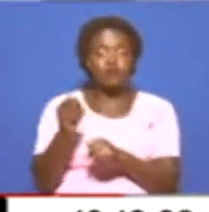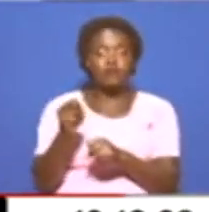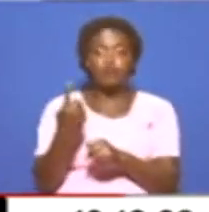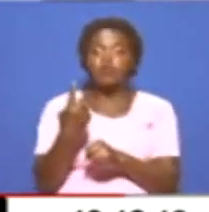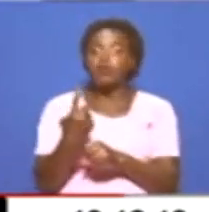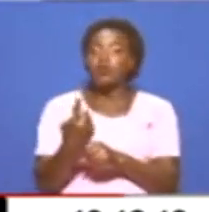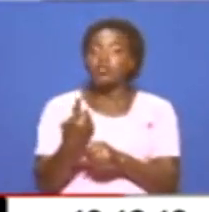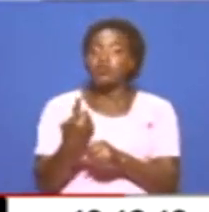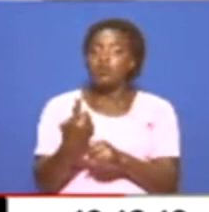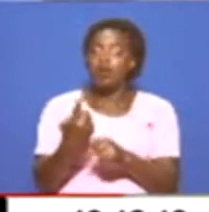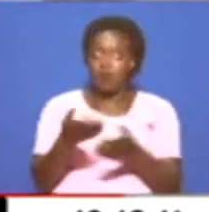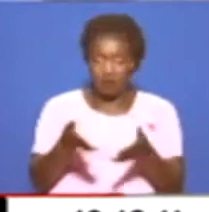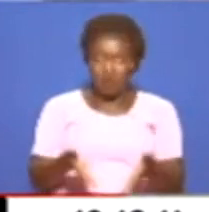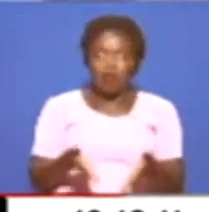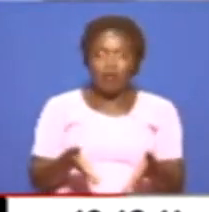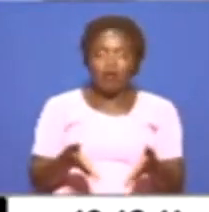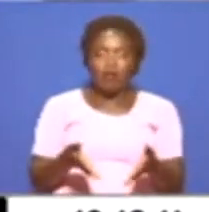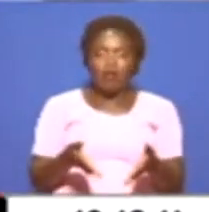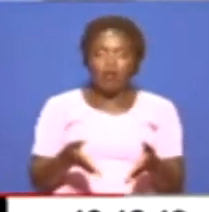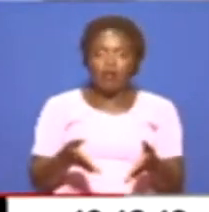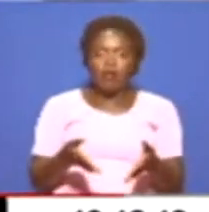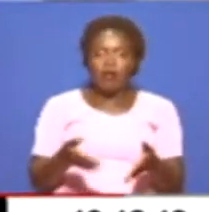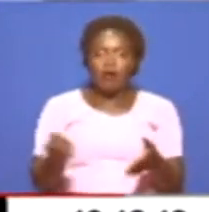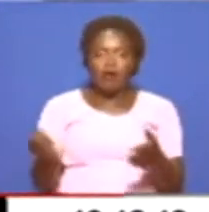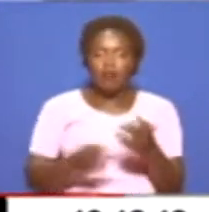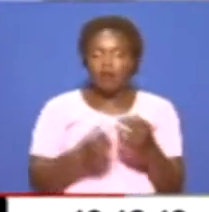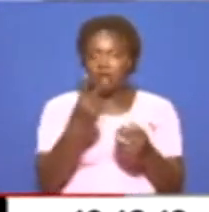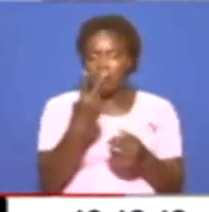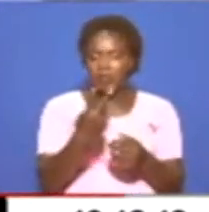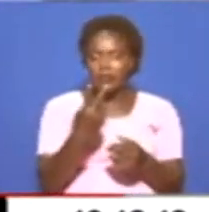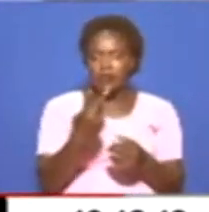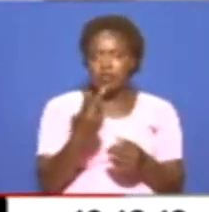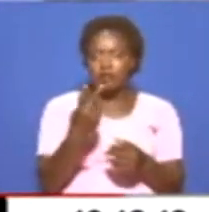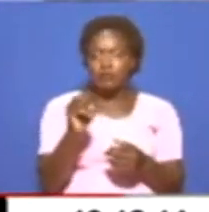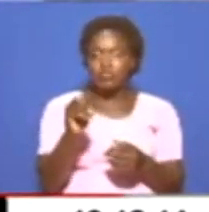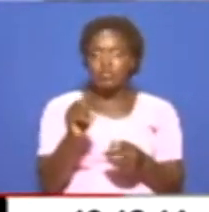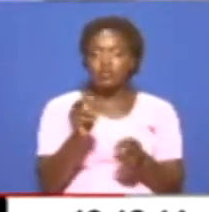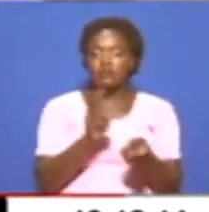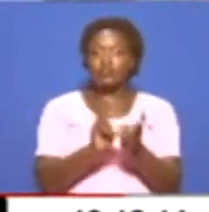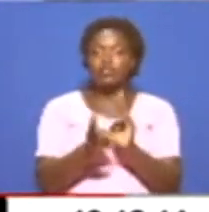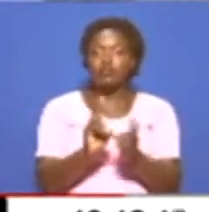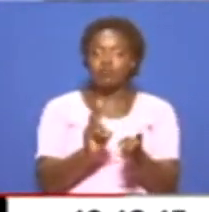minute, we are in the second month of the month of February